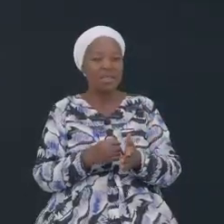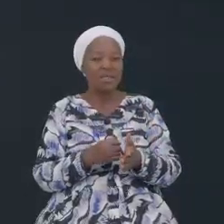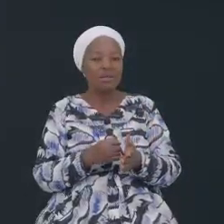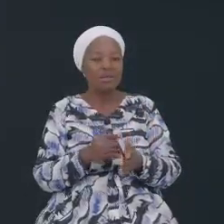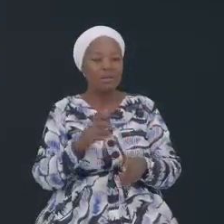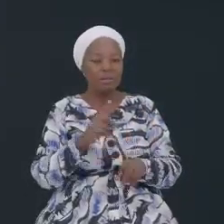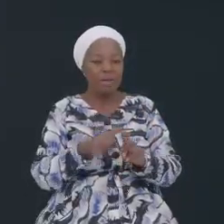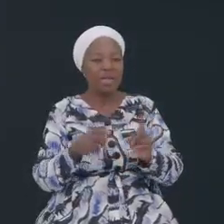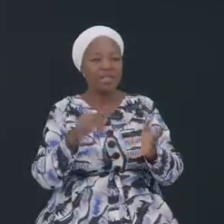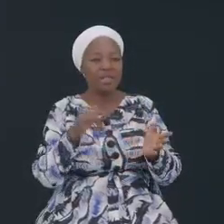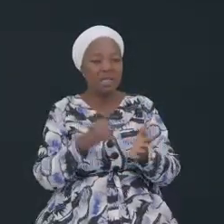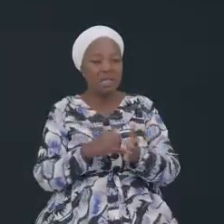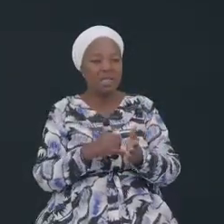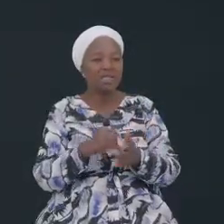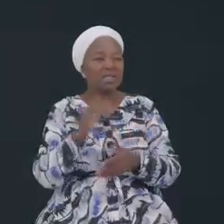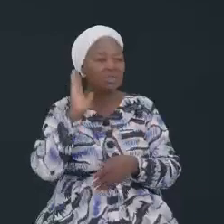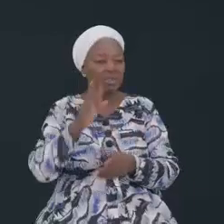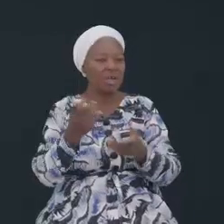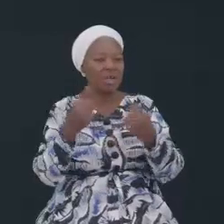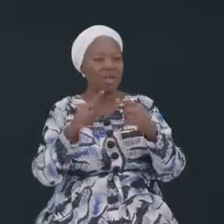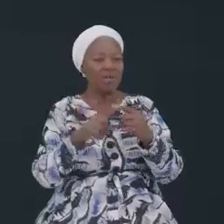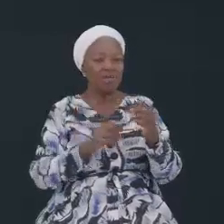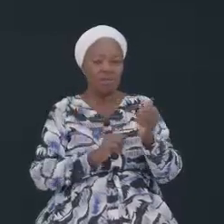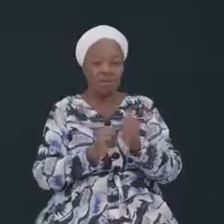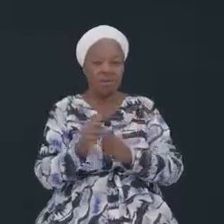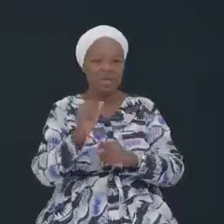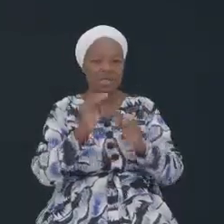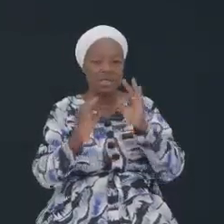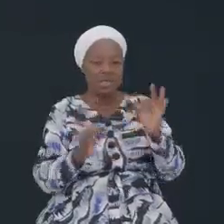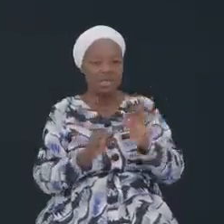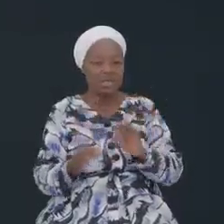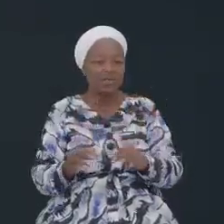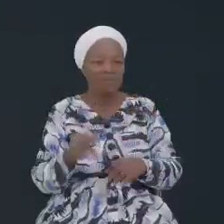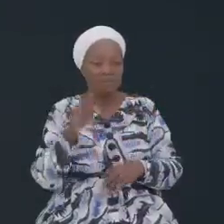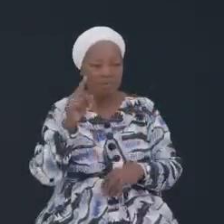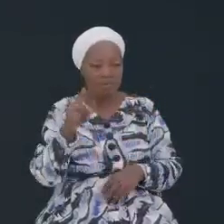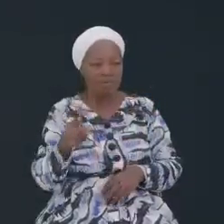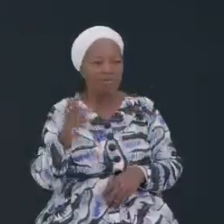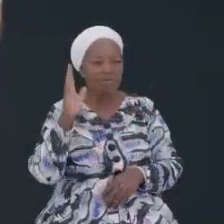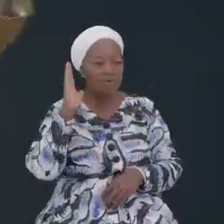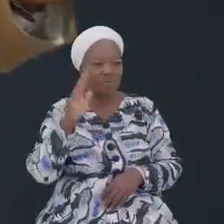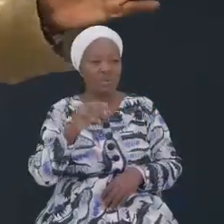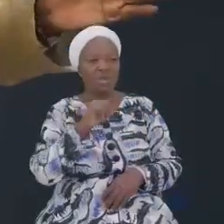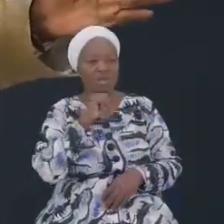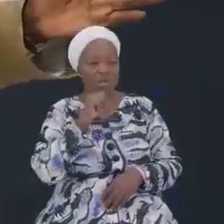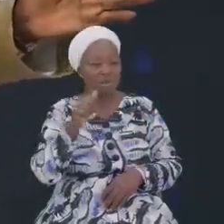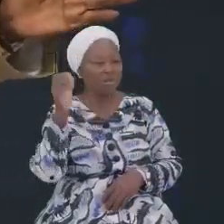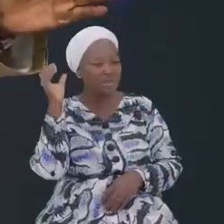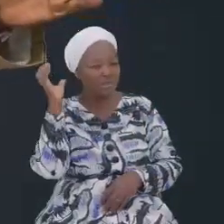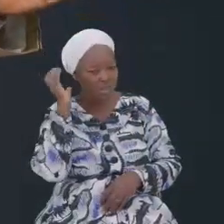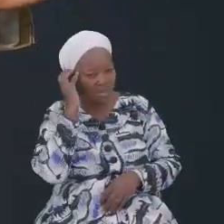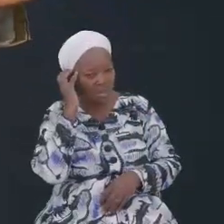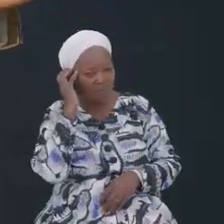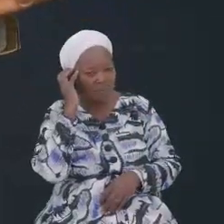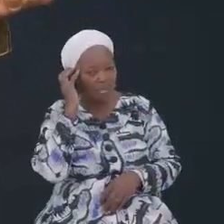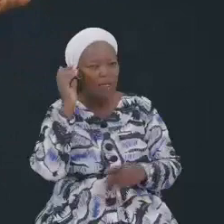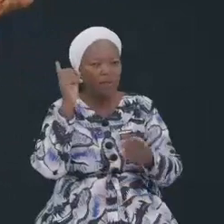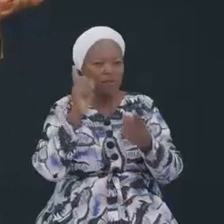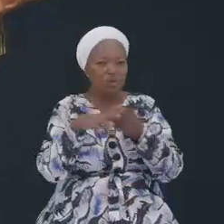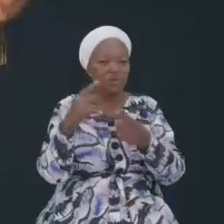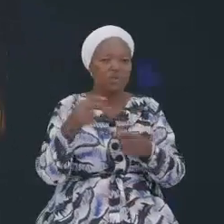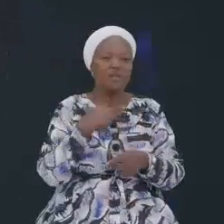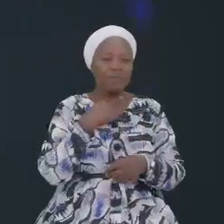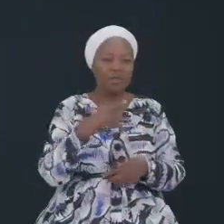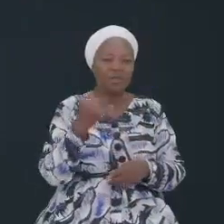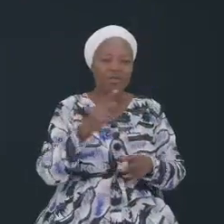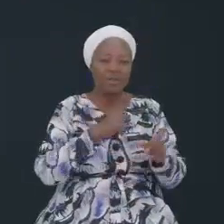but it shall come to pass, if thou wilt not hearken, unto the